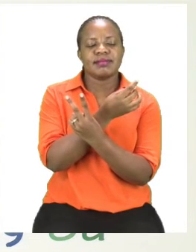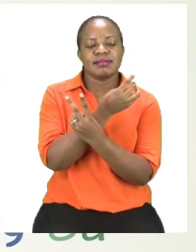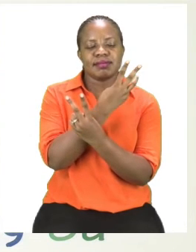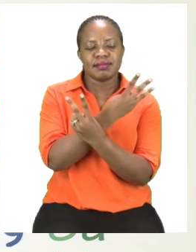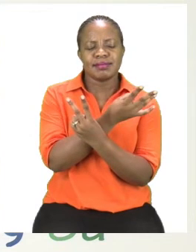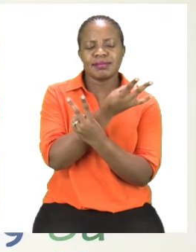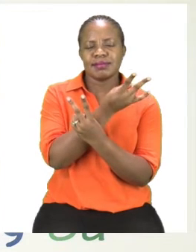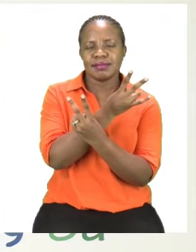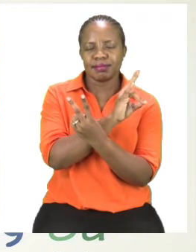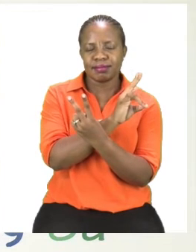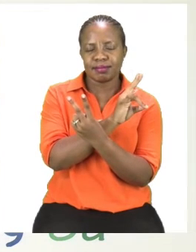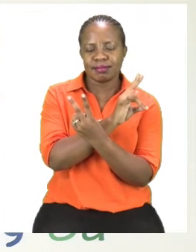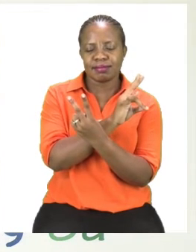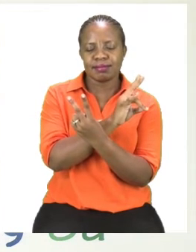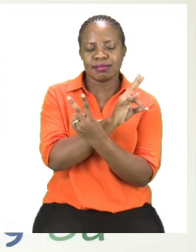37,